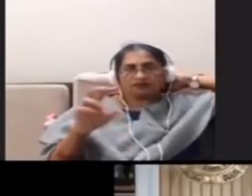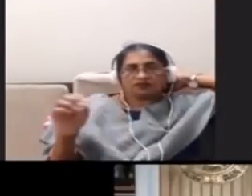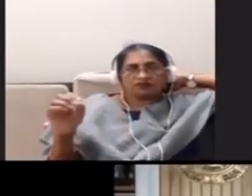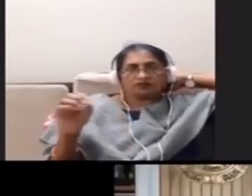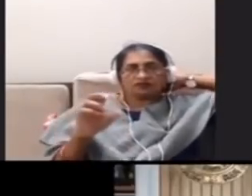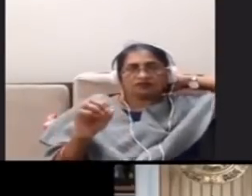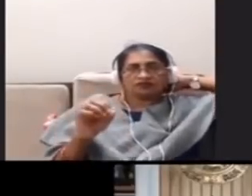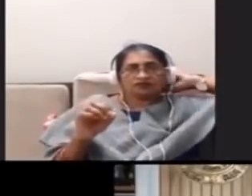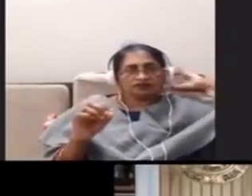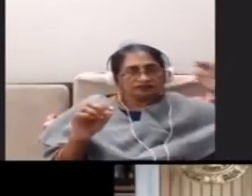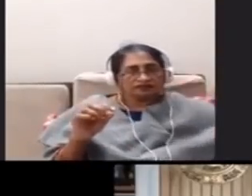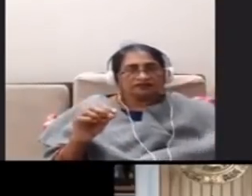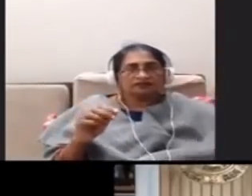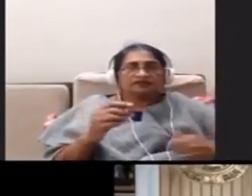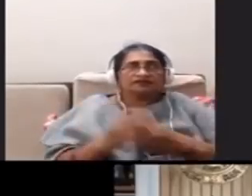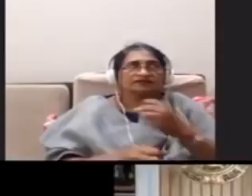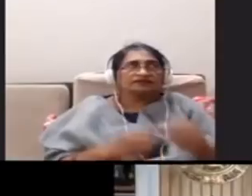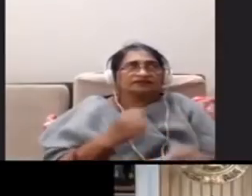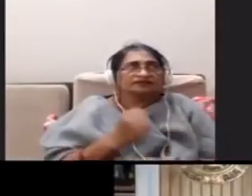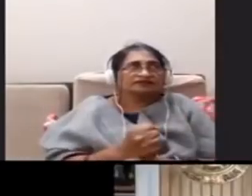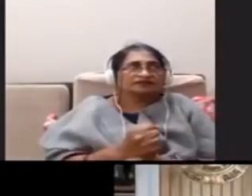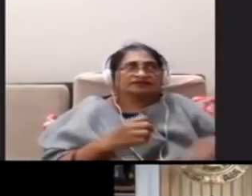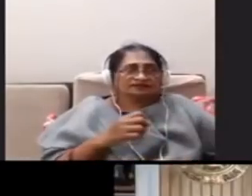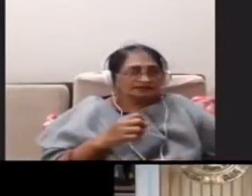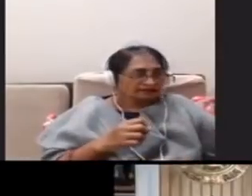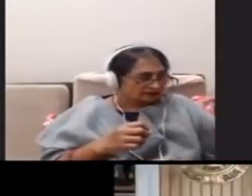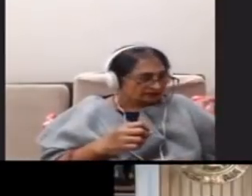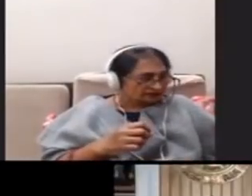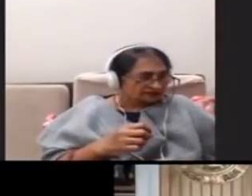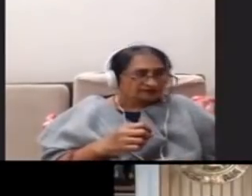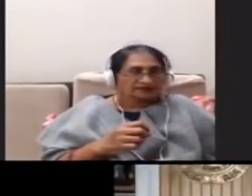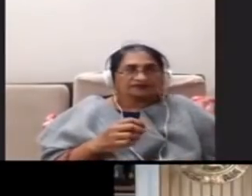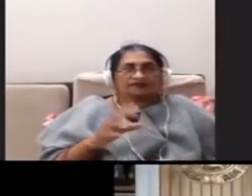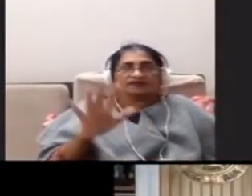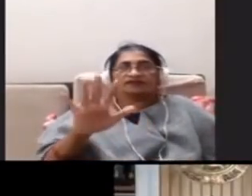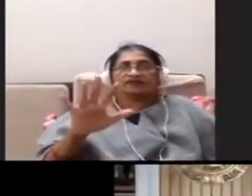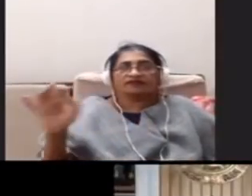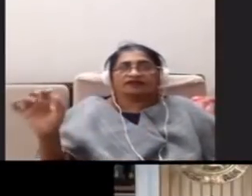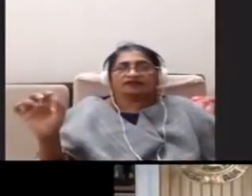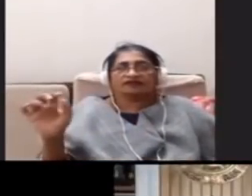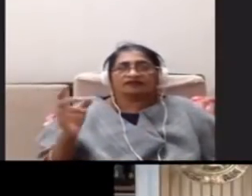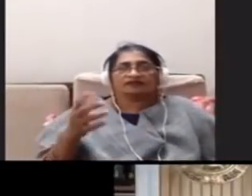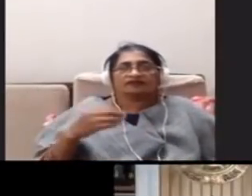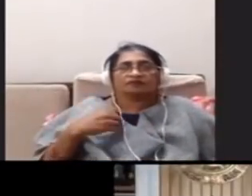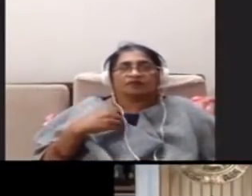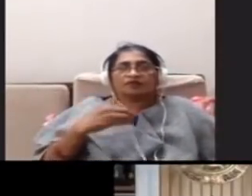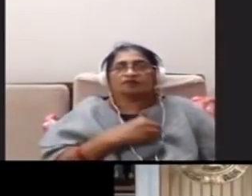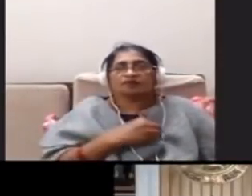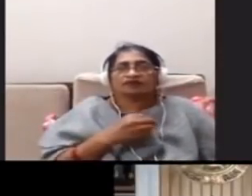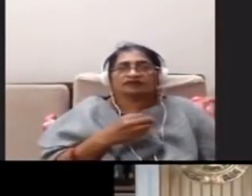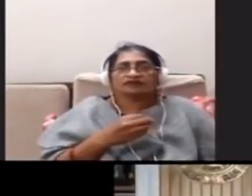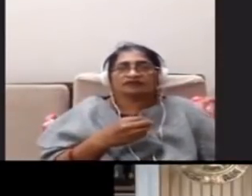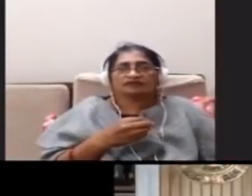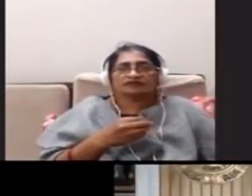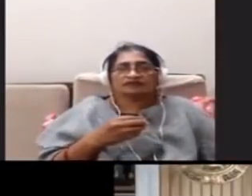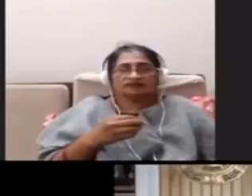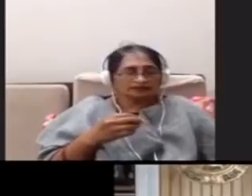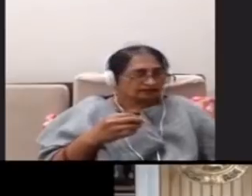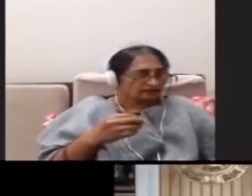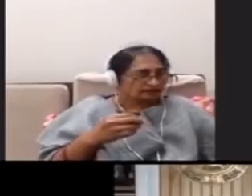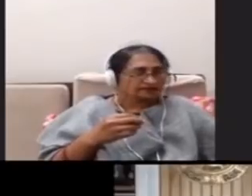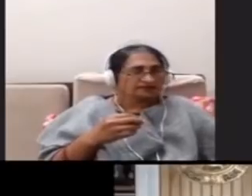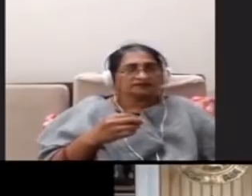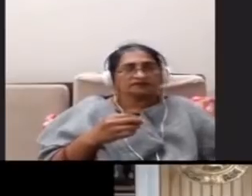The show was received with critical acclaim by over 500 members in the audience, comprising of ambassadors, delegates, and